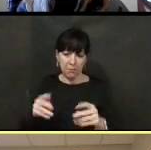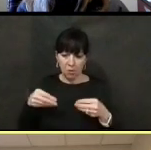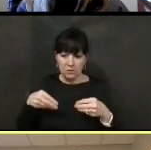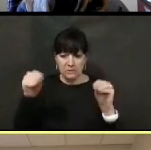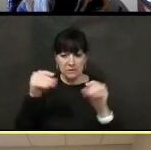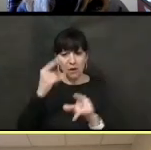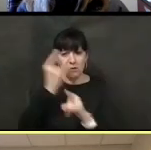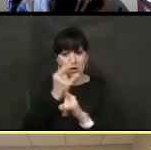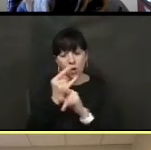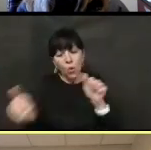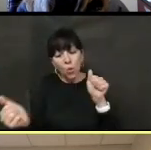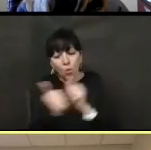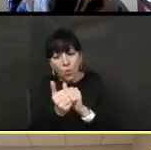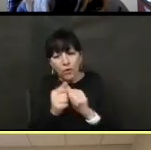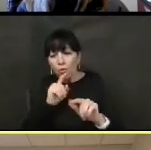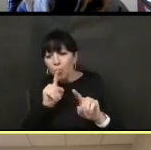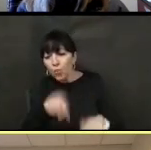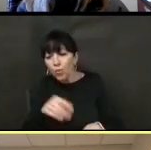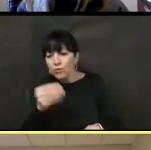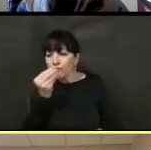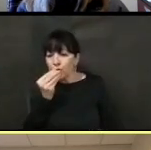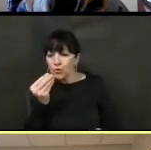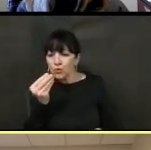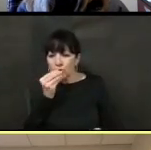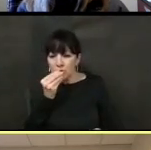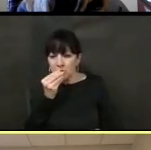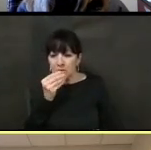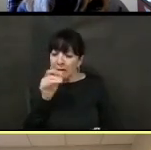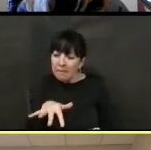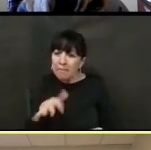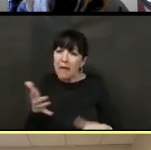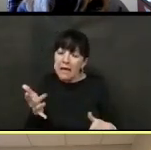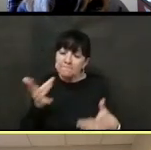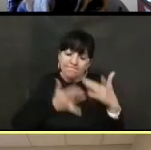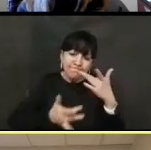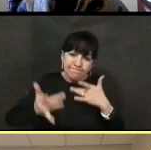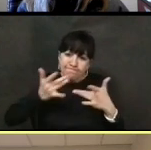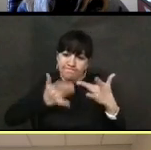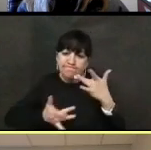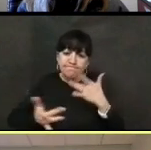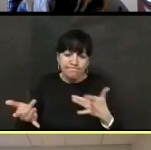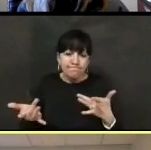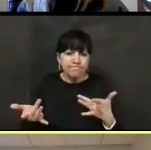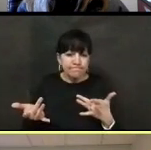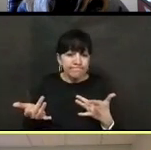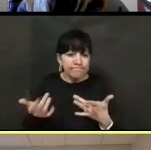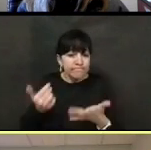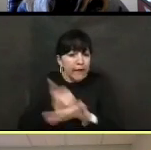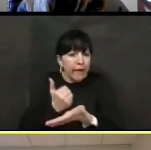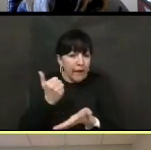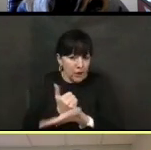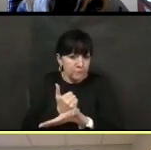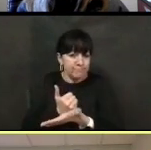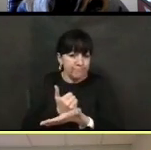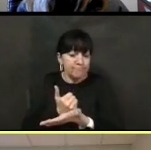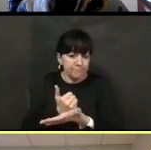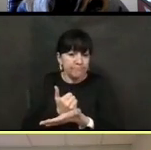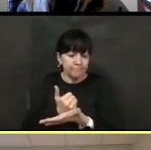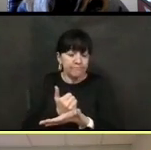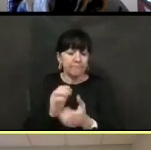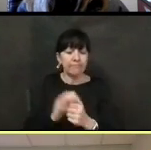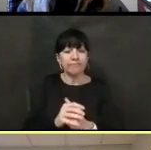some more little things that could help get them closer to where they had been before the crisis. And so they asked